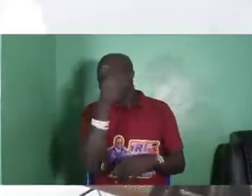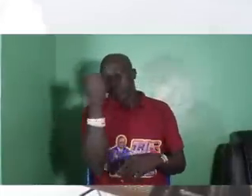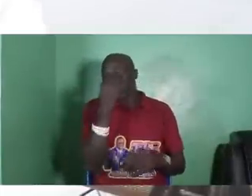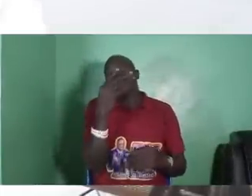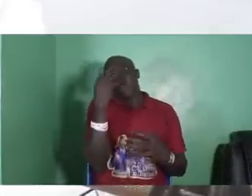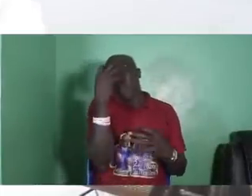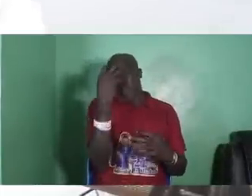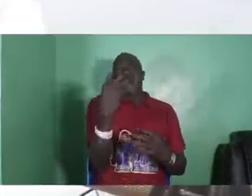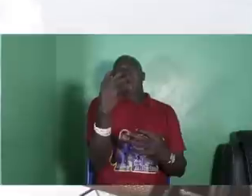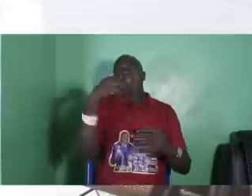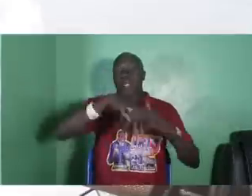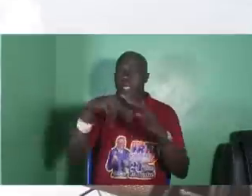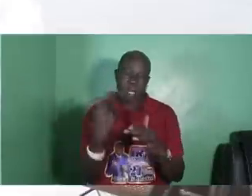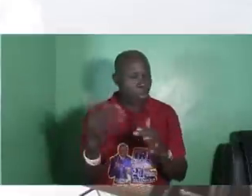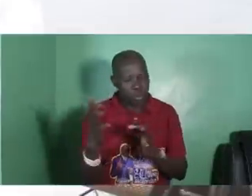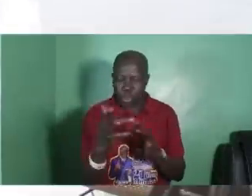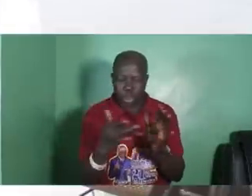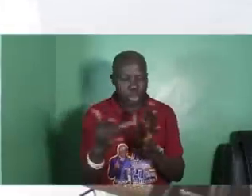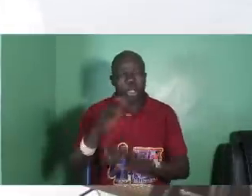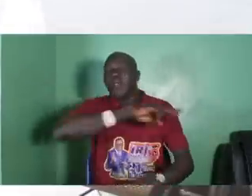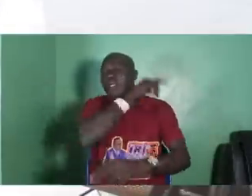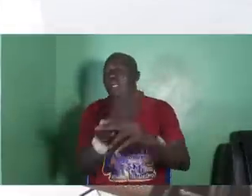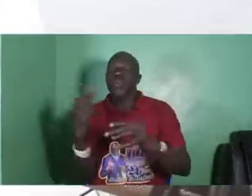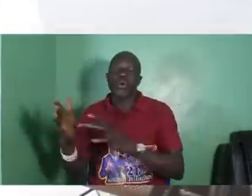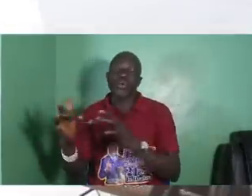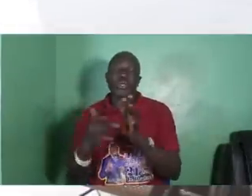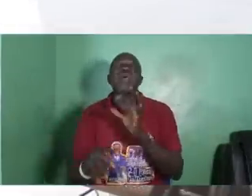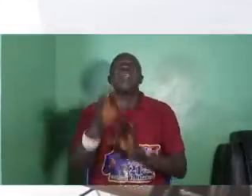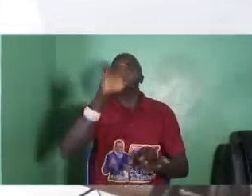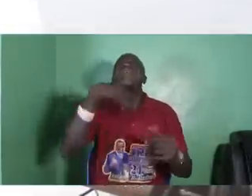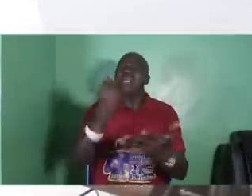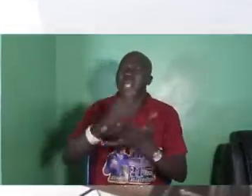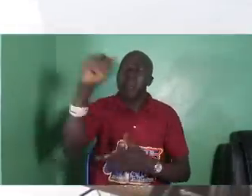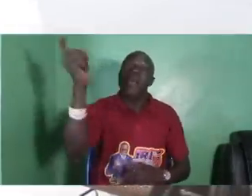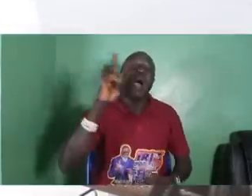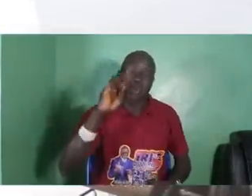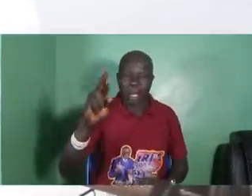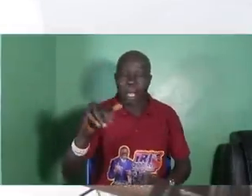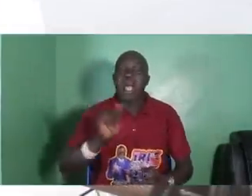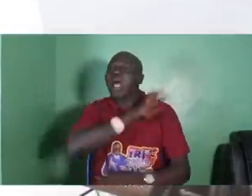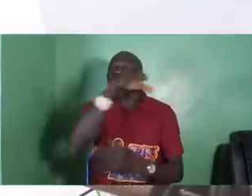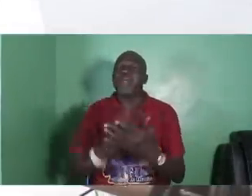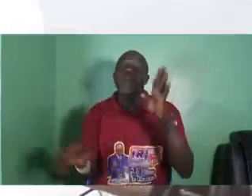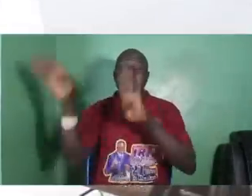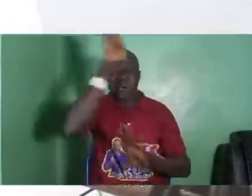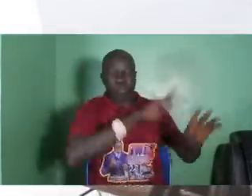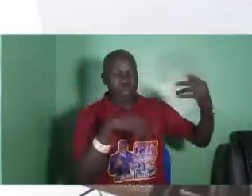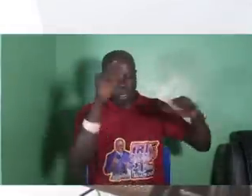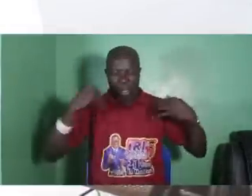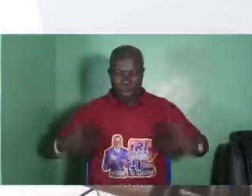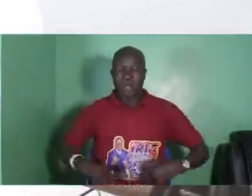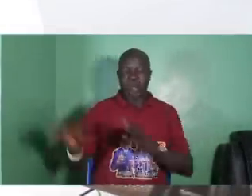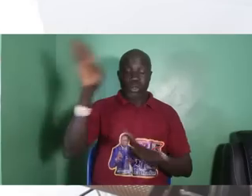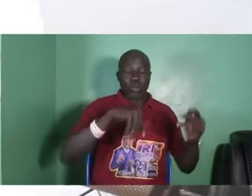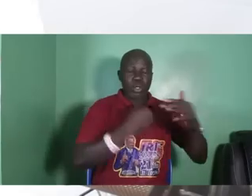they will not front your face in the name of Jesus in the name of Jesus baba le sami bi o you can say me where you are I no go eniyan tin ja what of